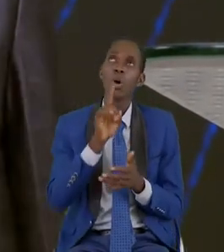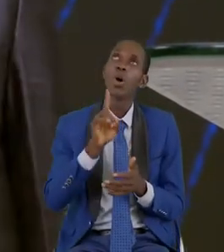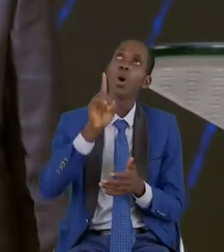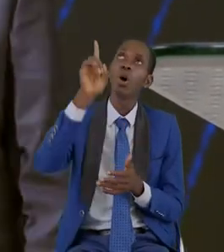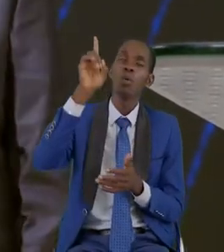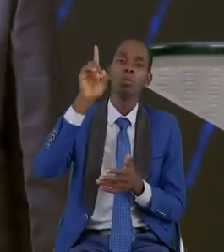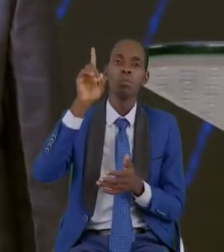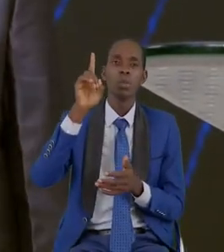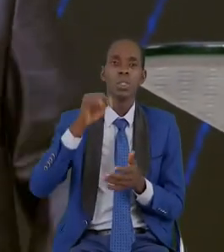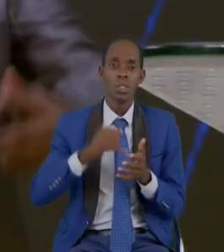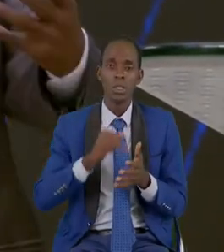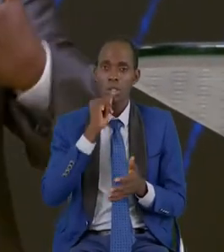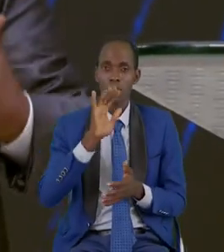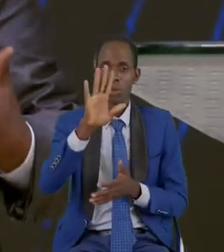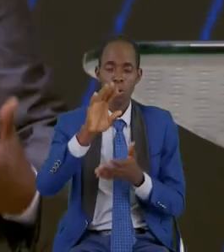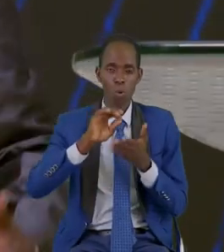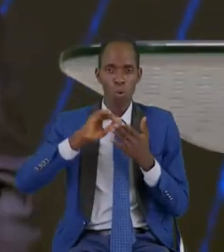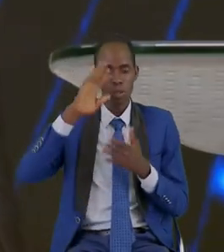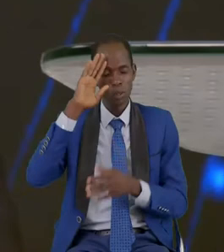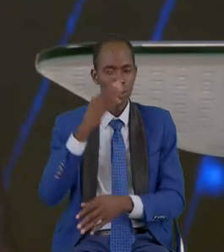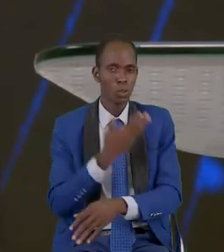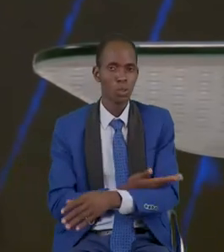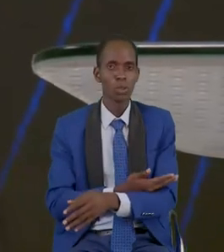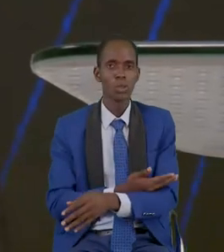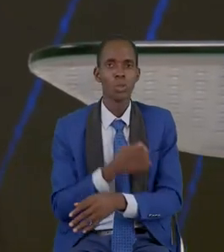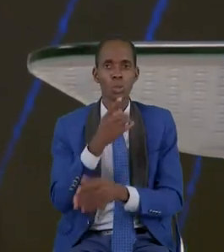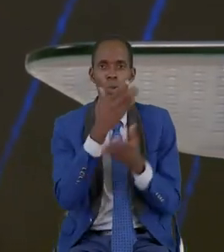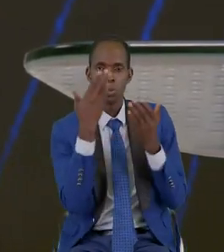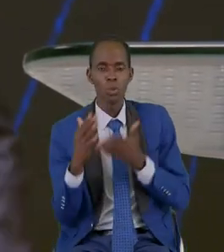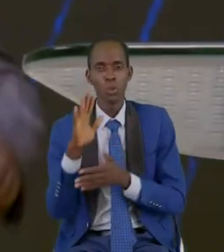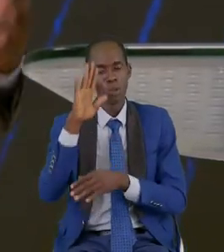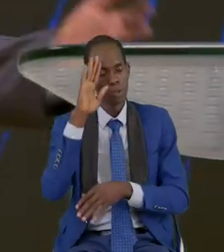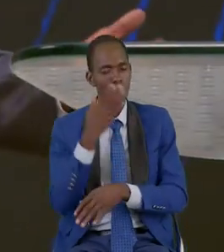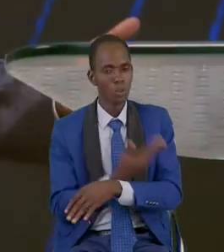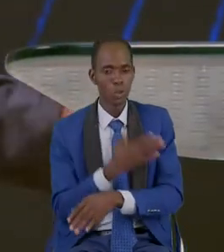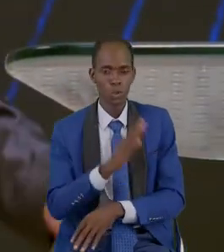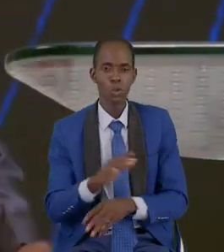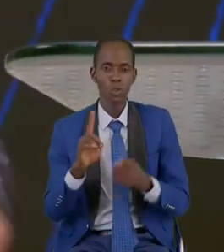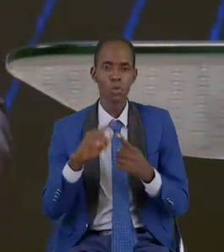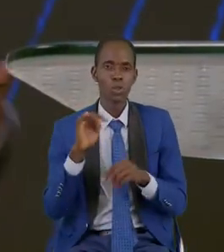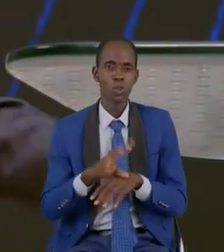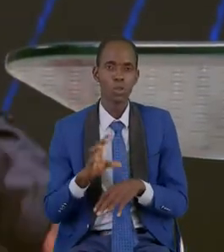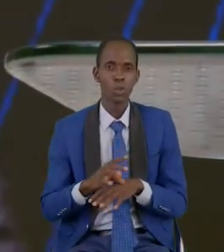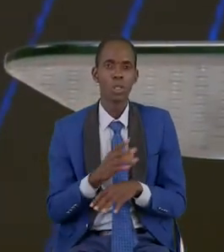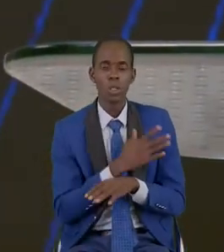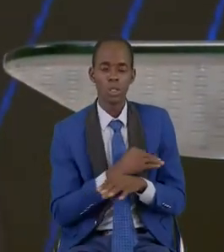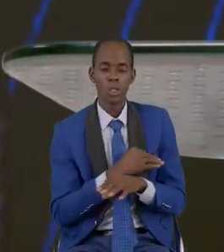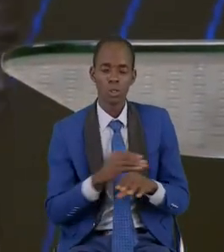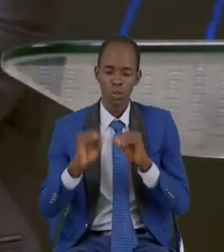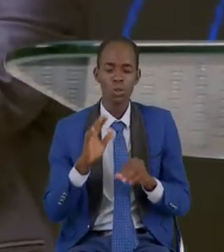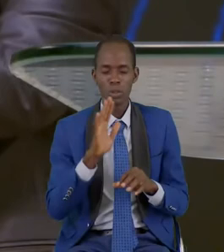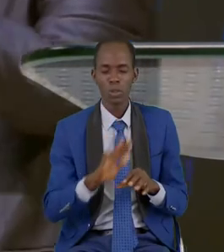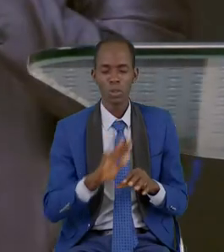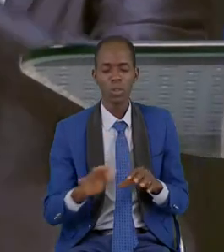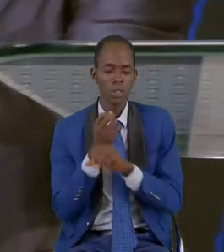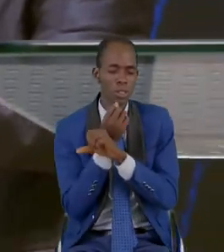own child. You're bringing your child to the church, and you taught him salvation, the word of God,